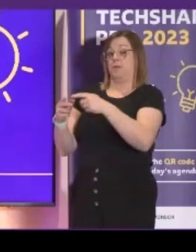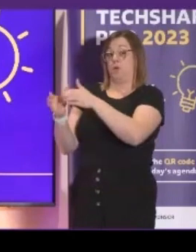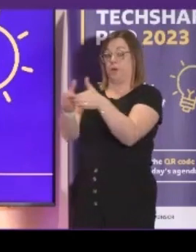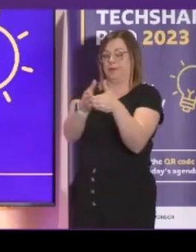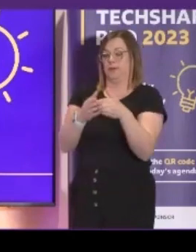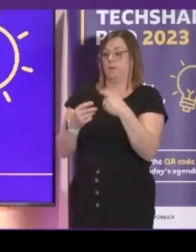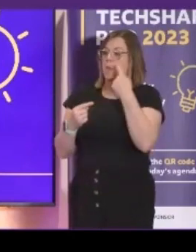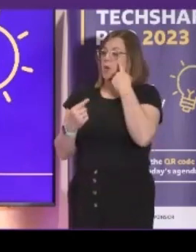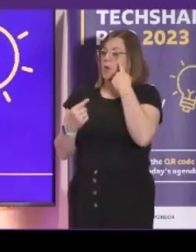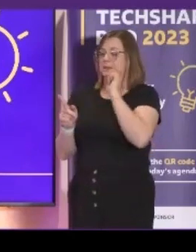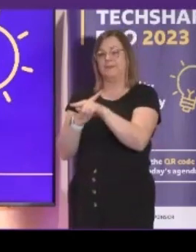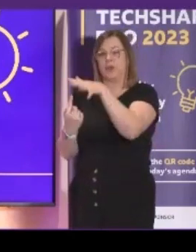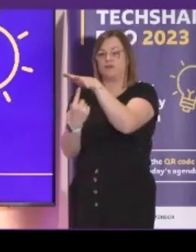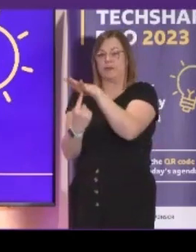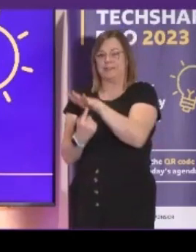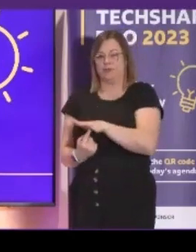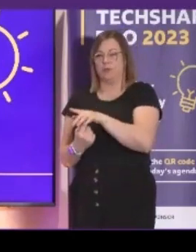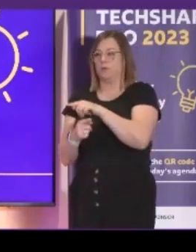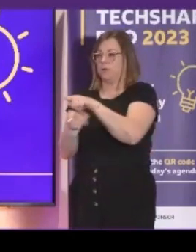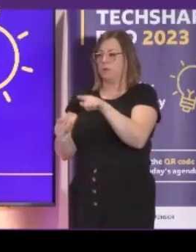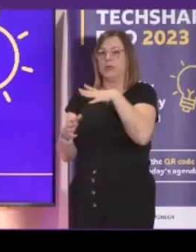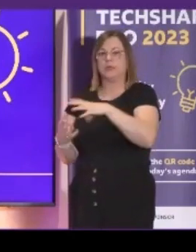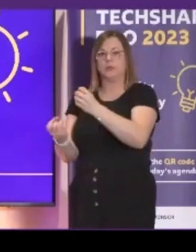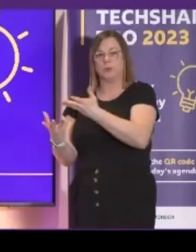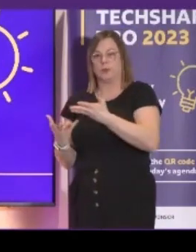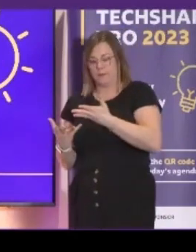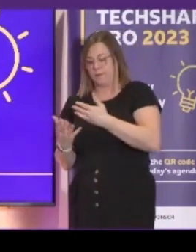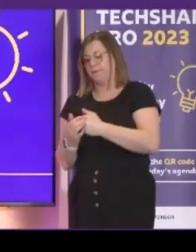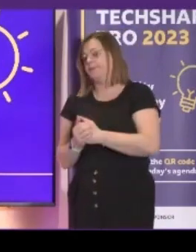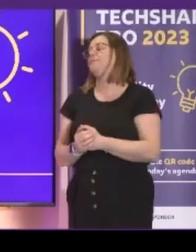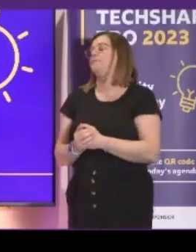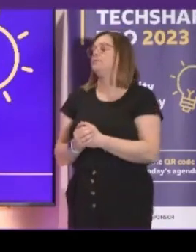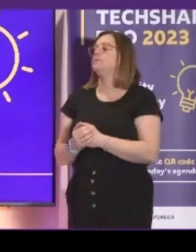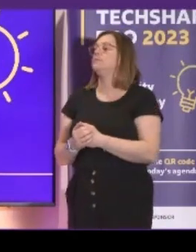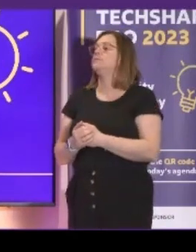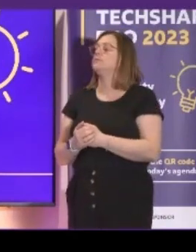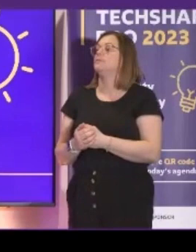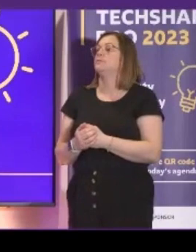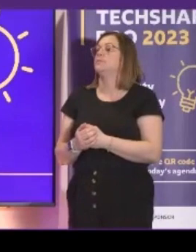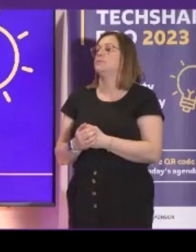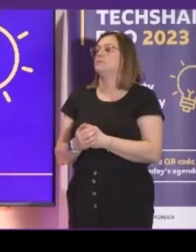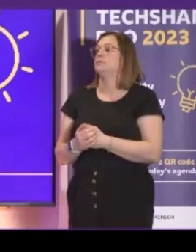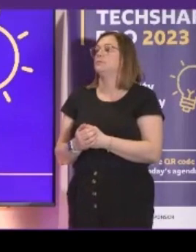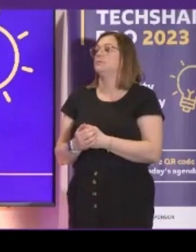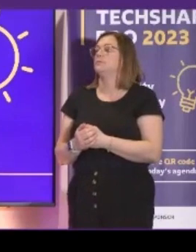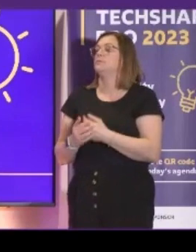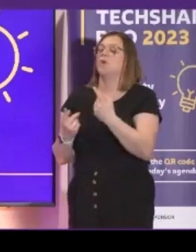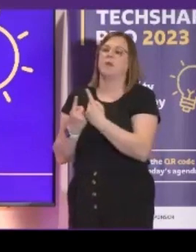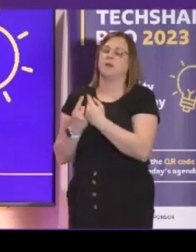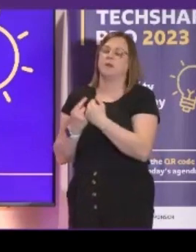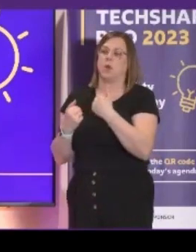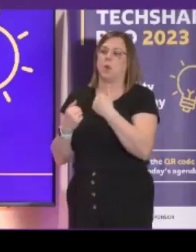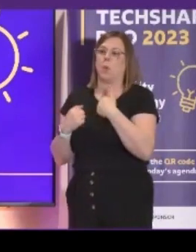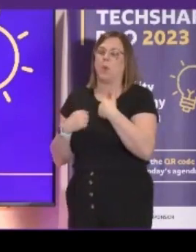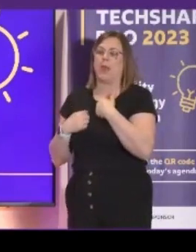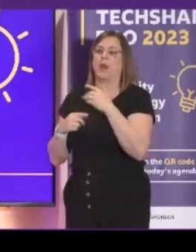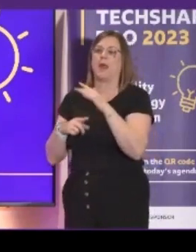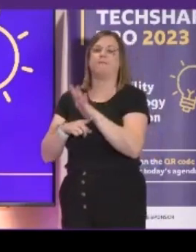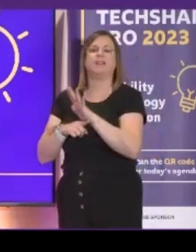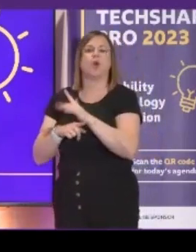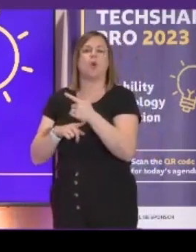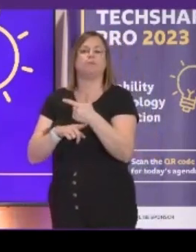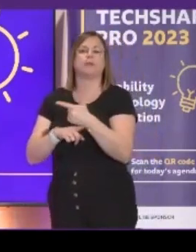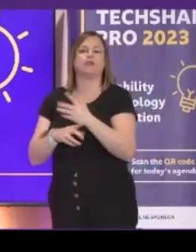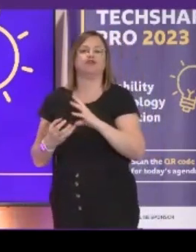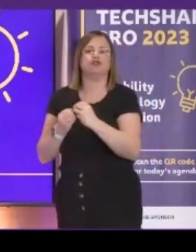for key criteria in terms of what they need to deliver. So things that we tend to outsource are things like video production.